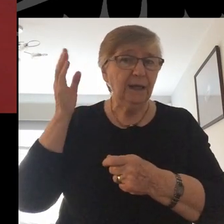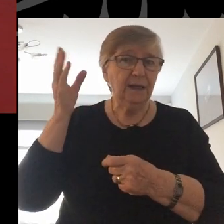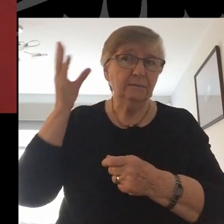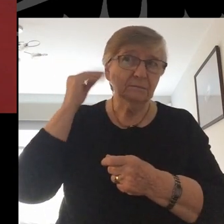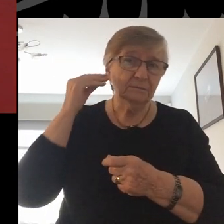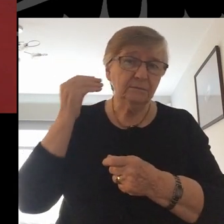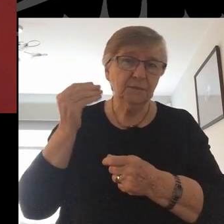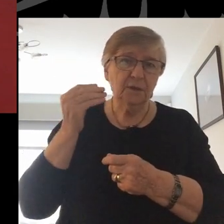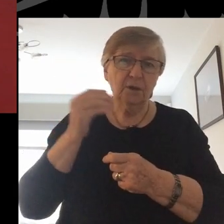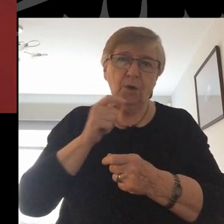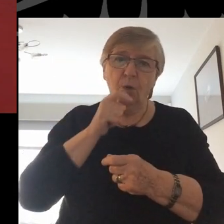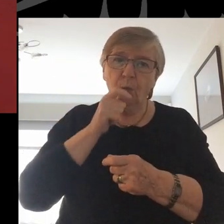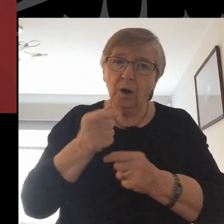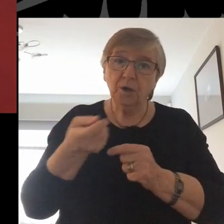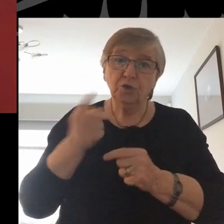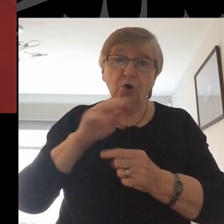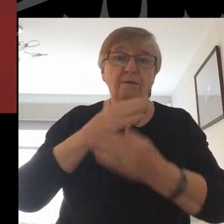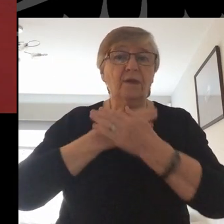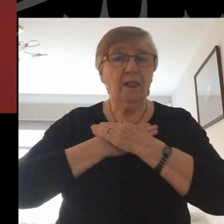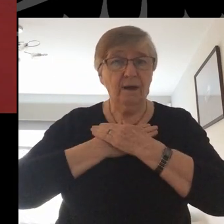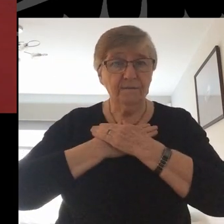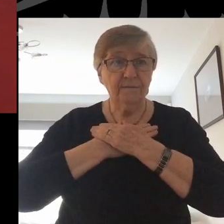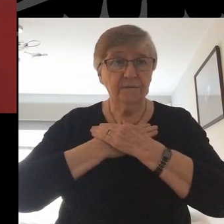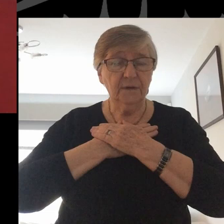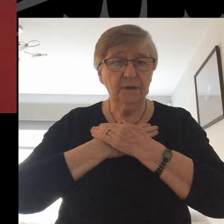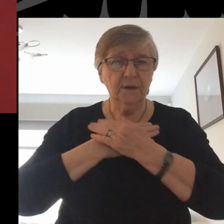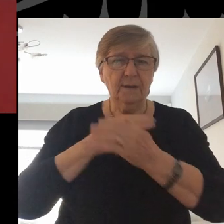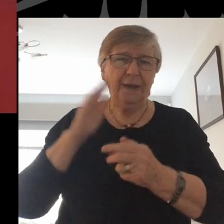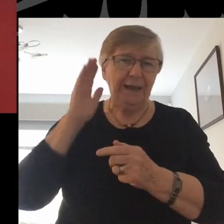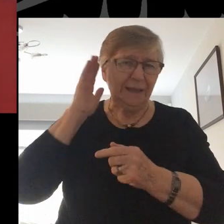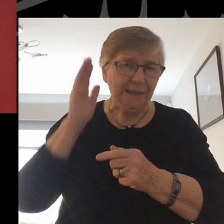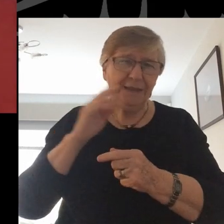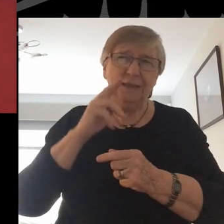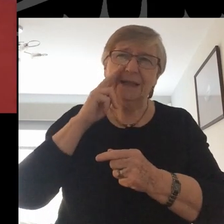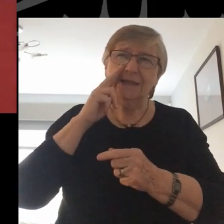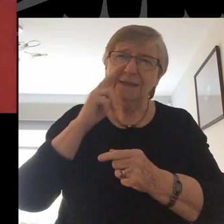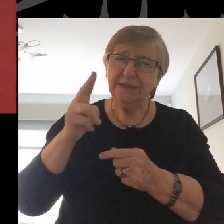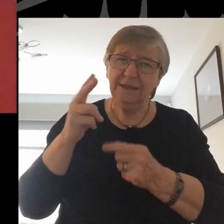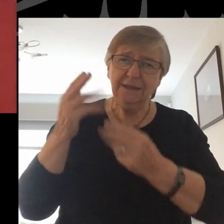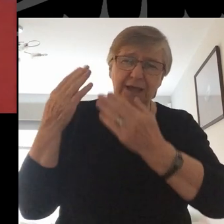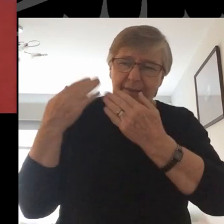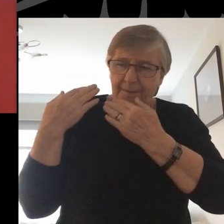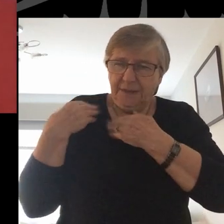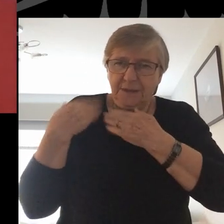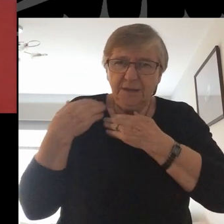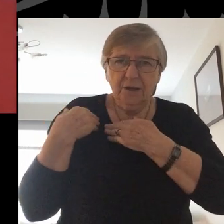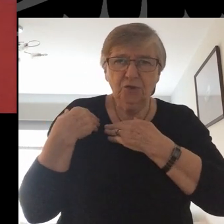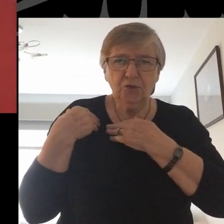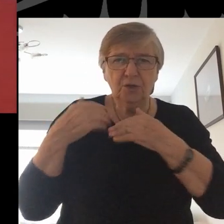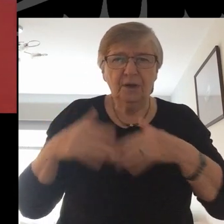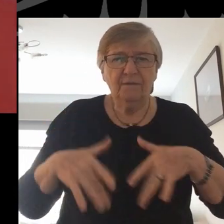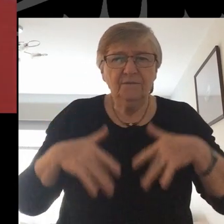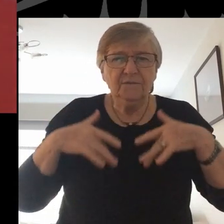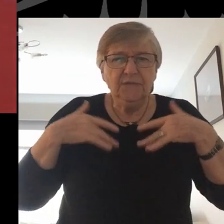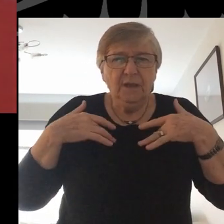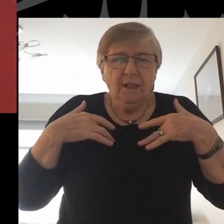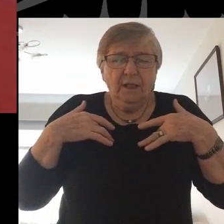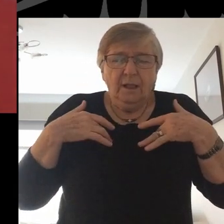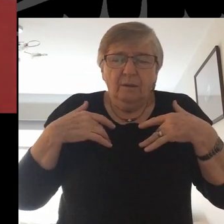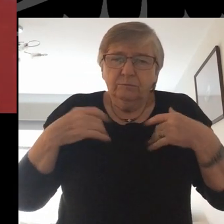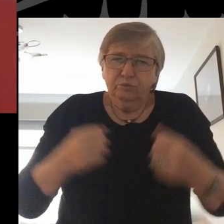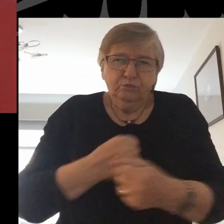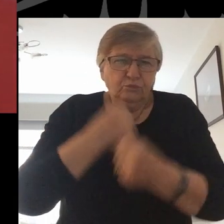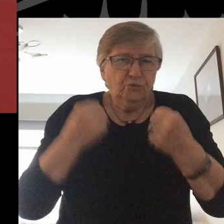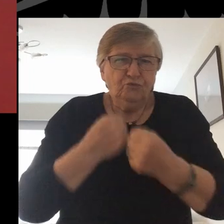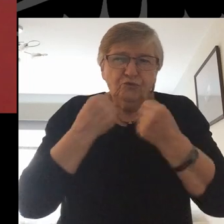not just words of love, but hear and see and be touched and feel the intensity of your love for us.